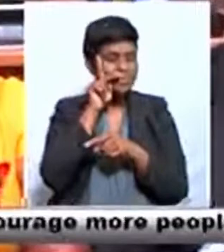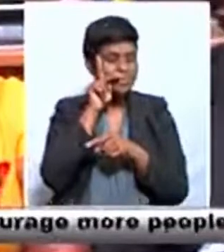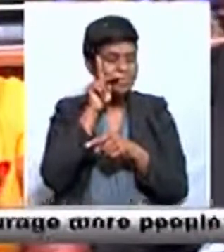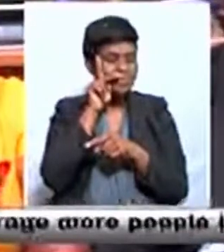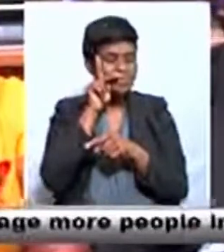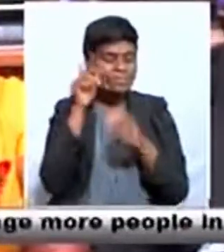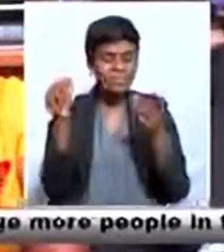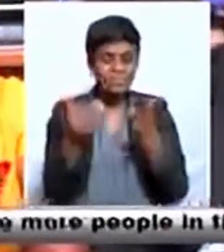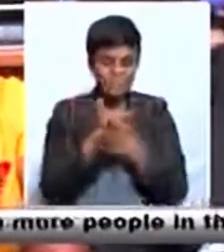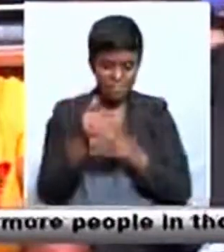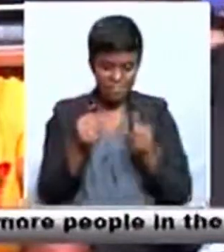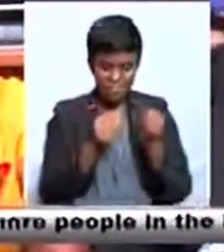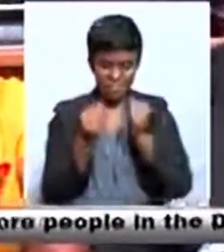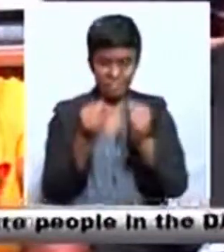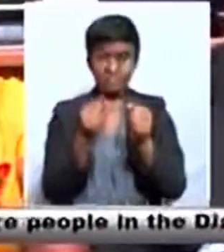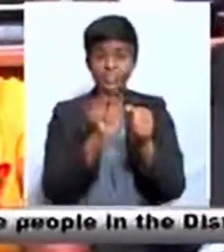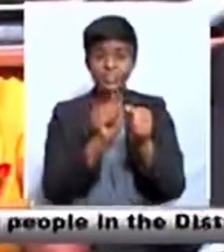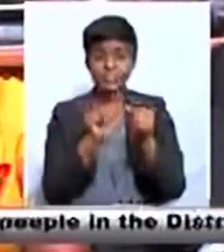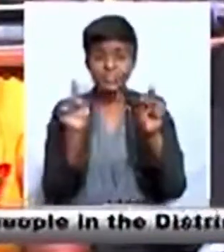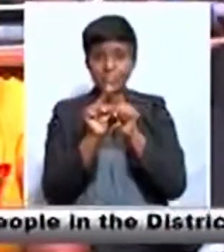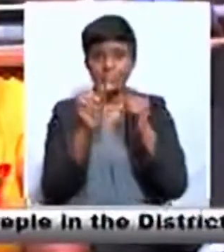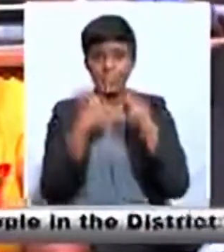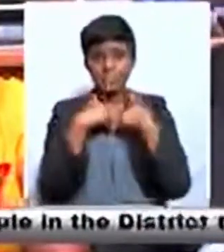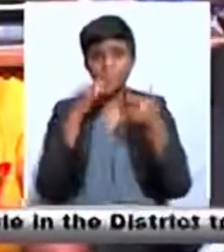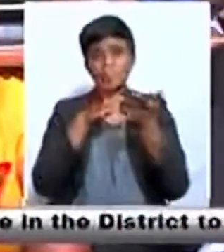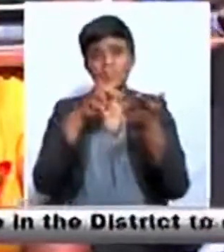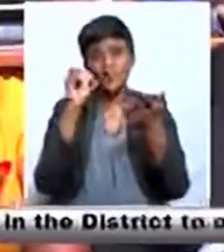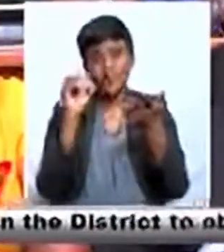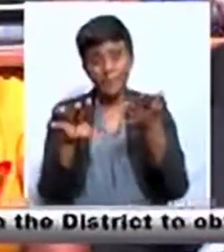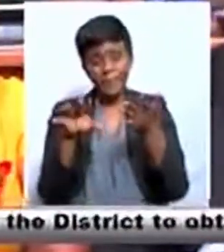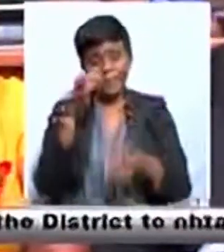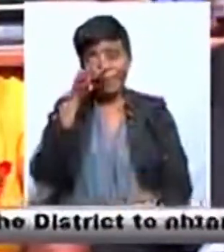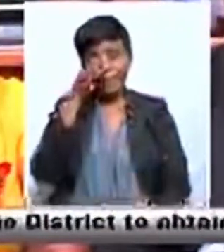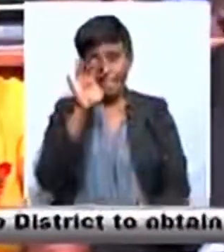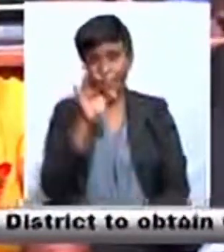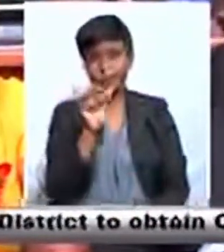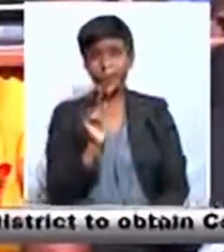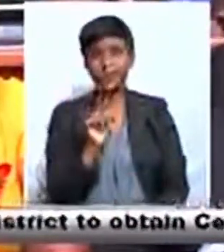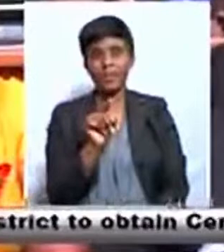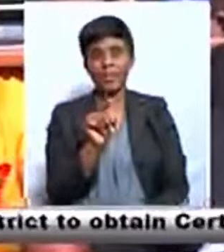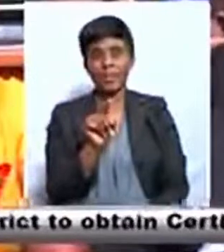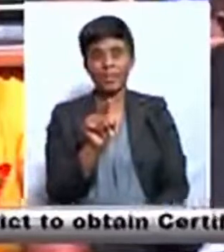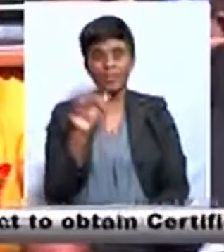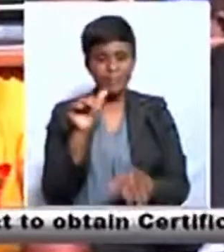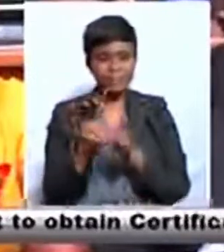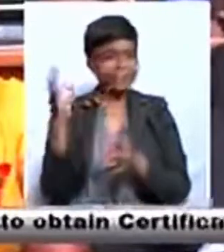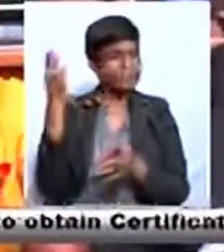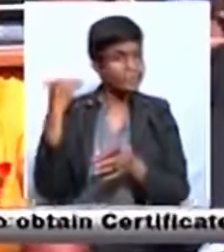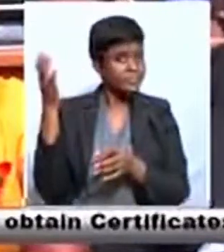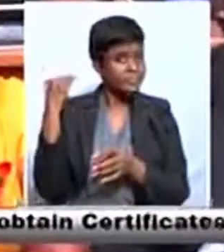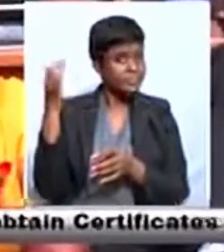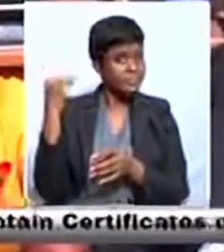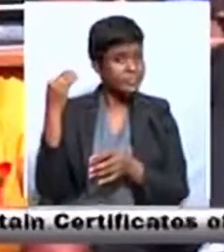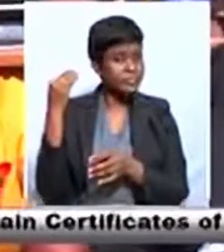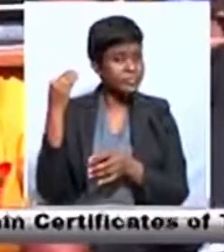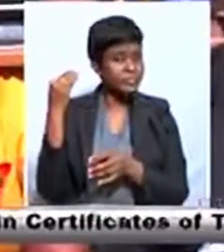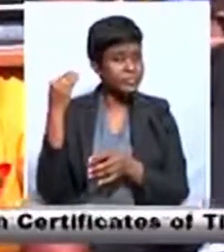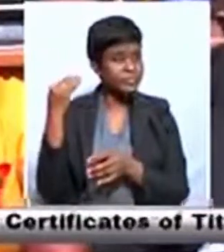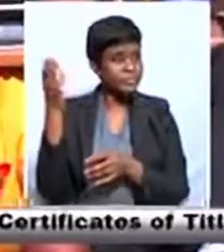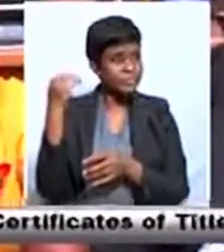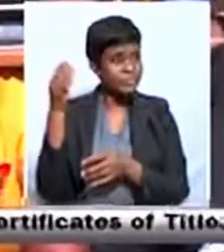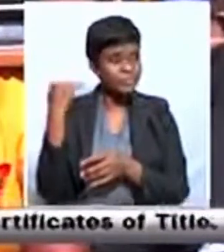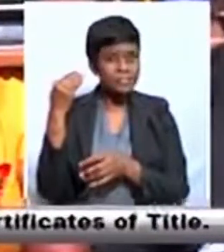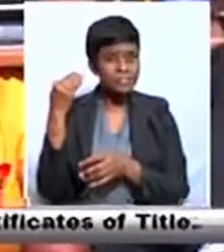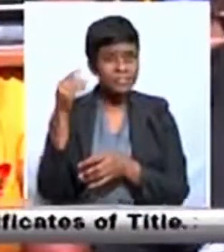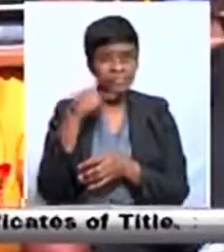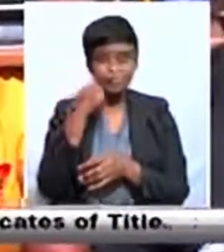new system has eliminated corruption. In the old days, those